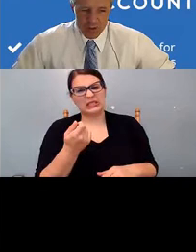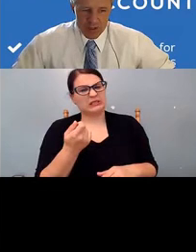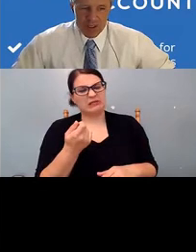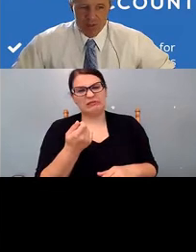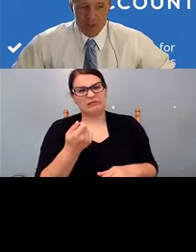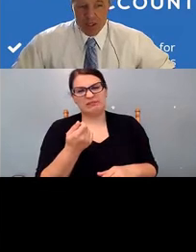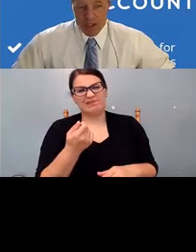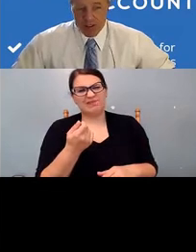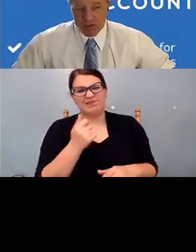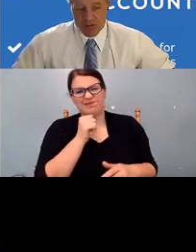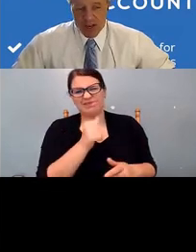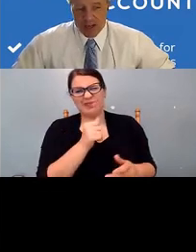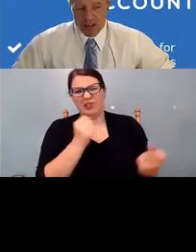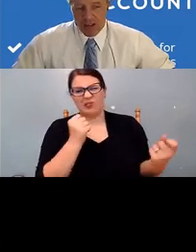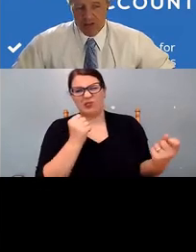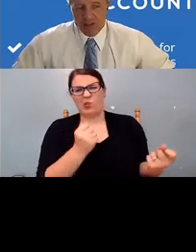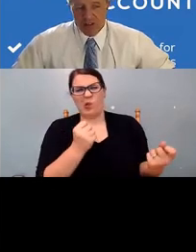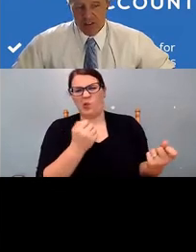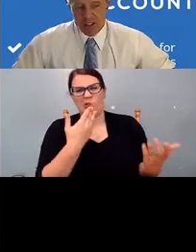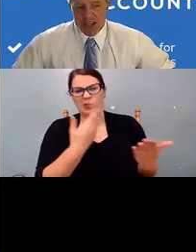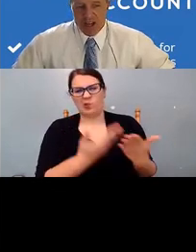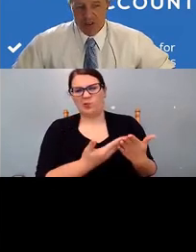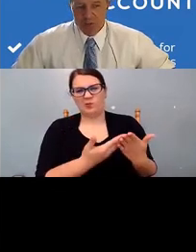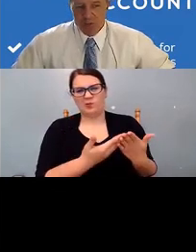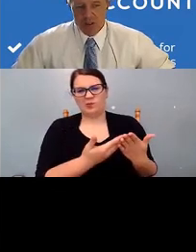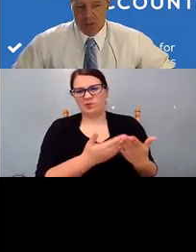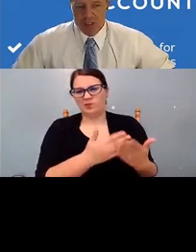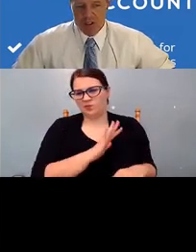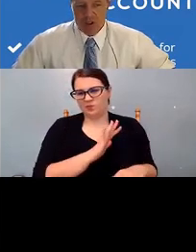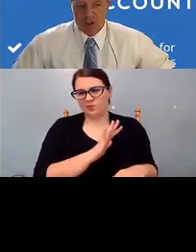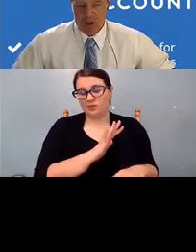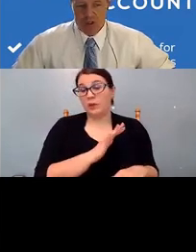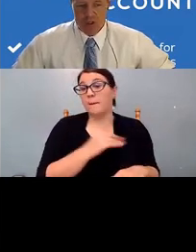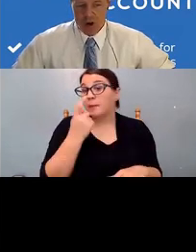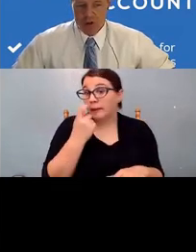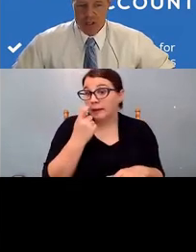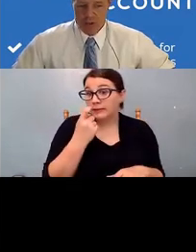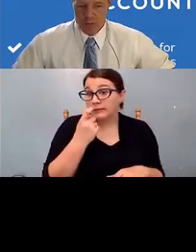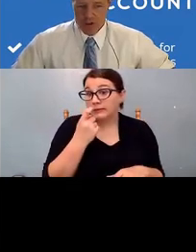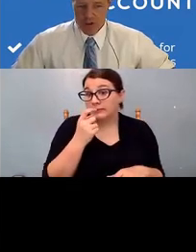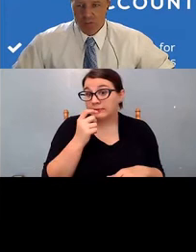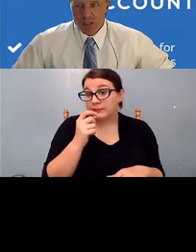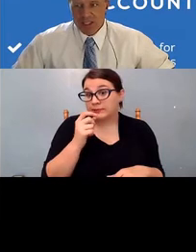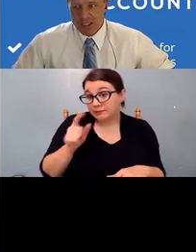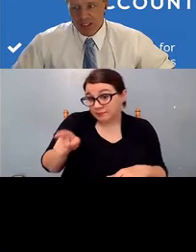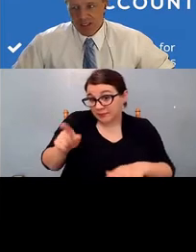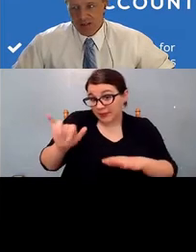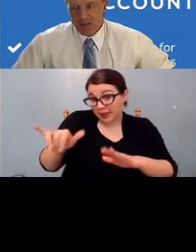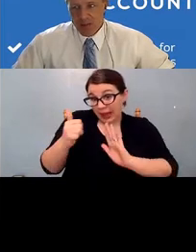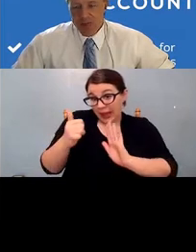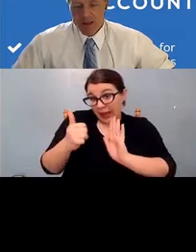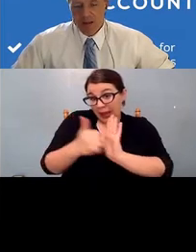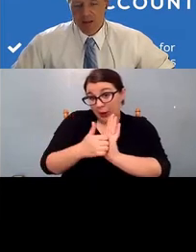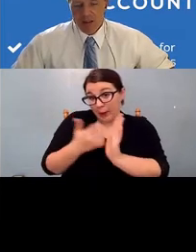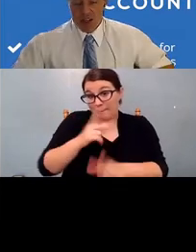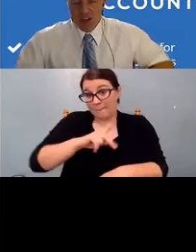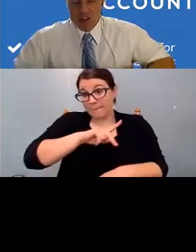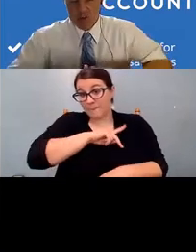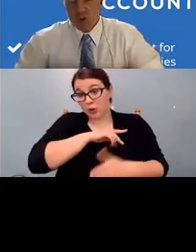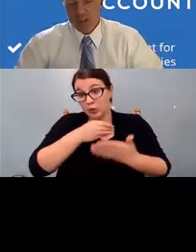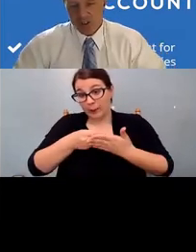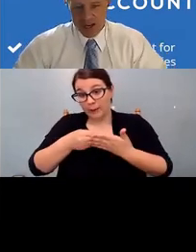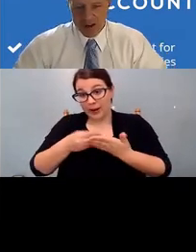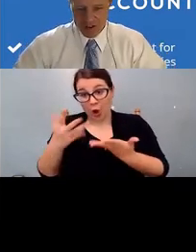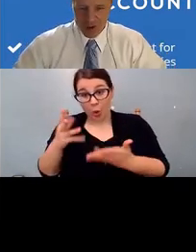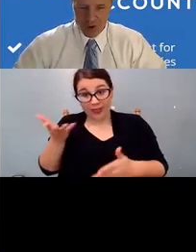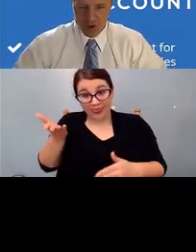favorable, because of the fact that if this account that you're moving the money to already has personal money in it, then you're